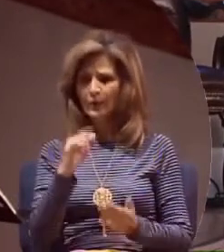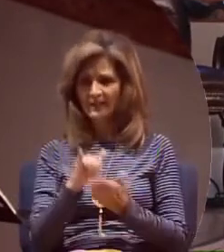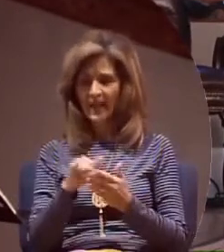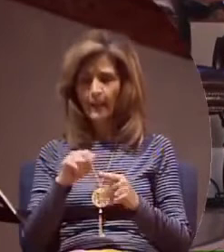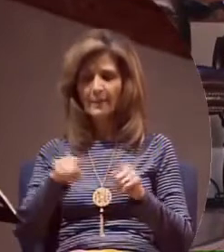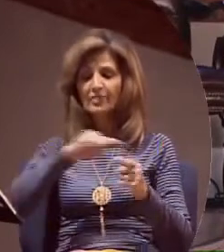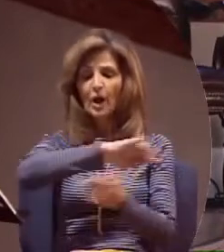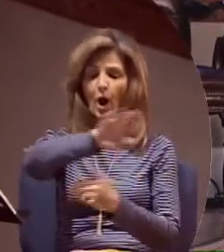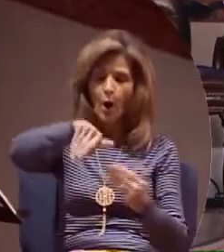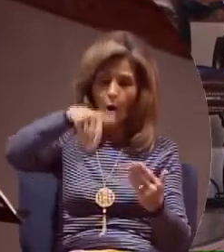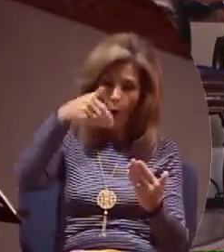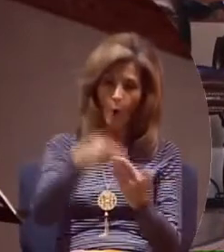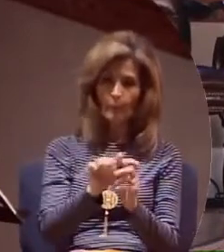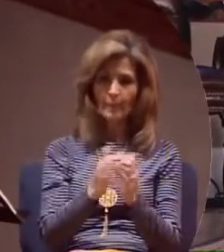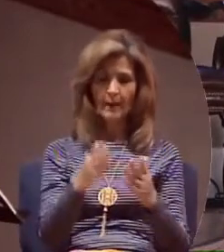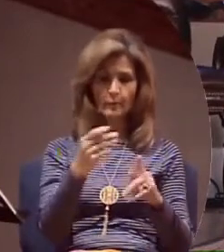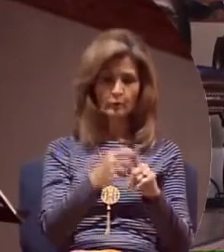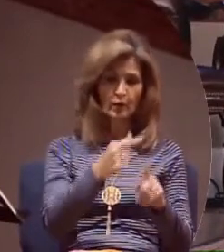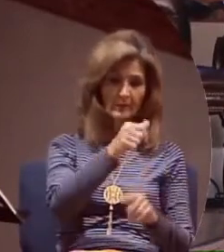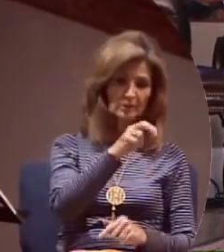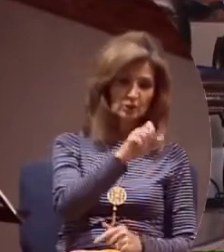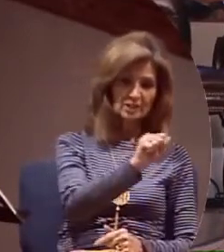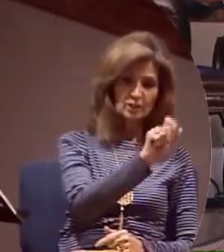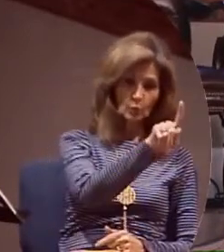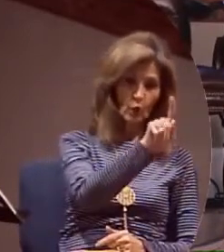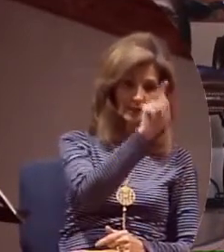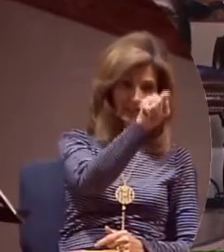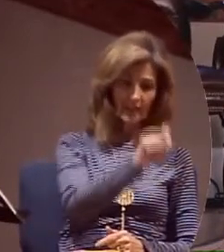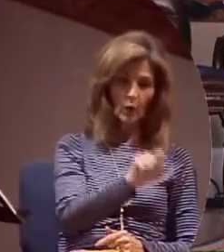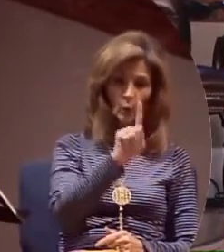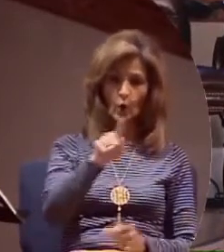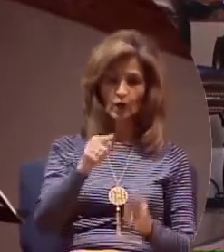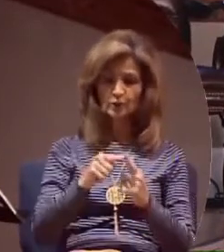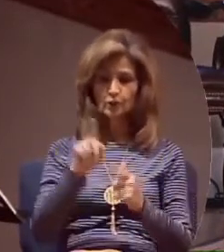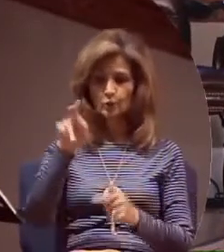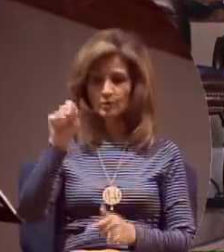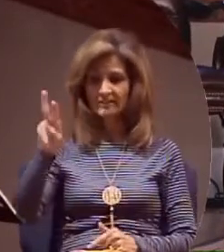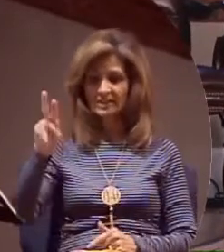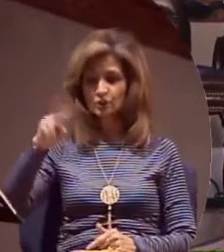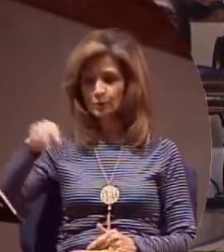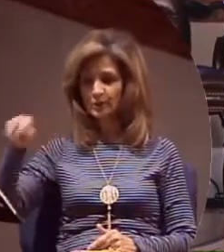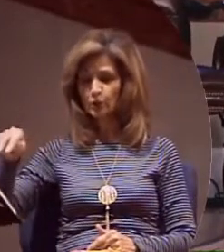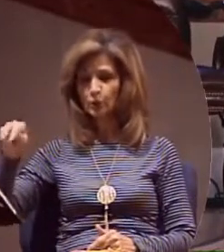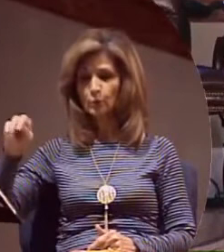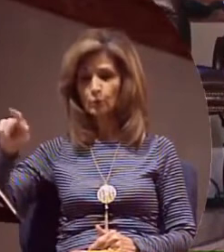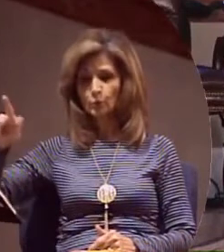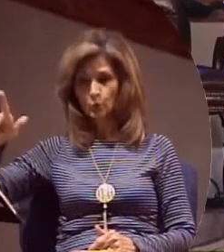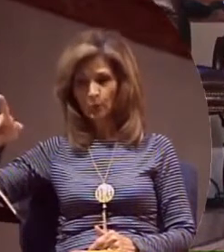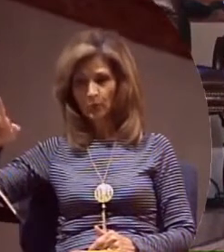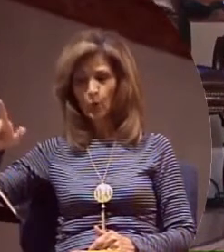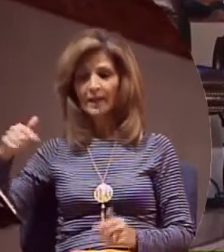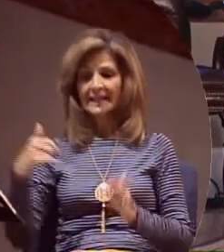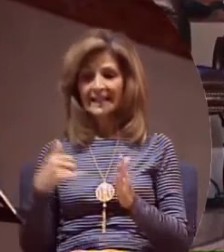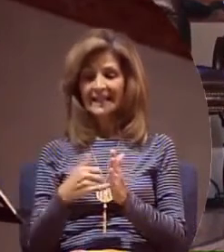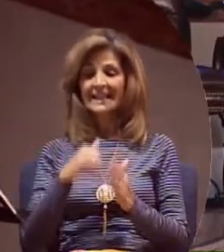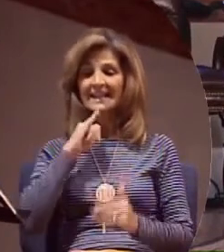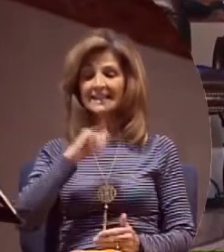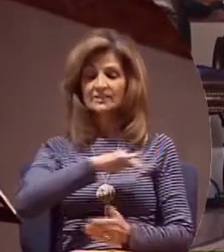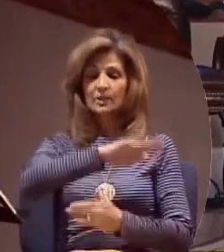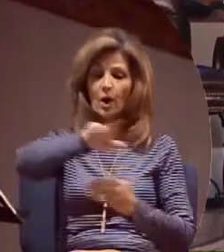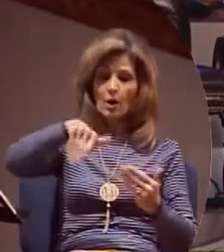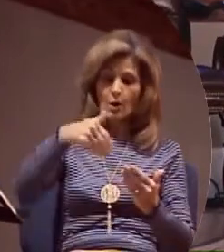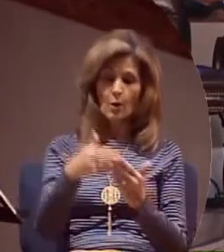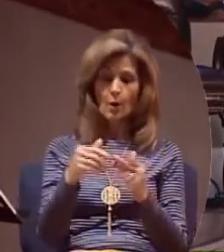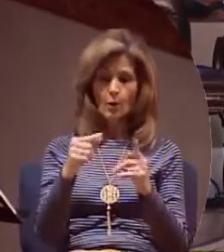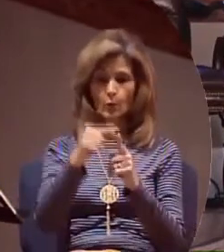whole Bible. I'm talking about from Genesis 1:1 to Revelation 22:21. We can trust our Bible. It is the